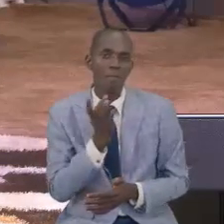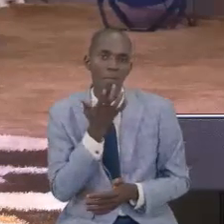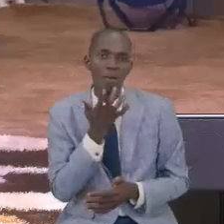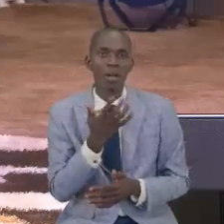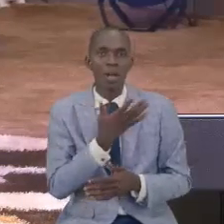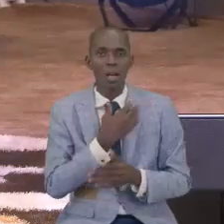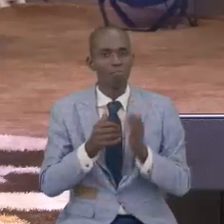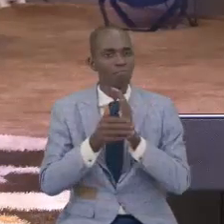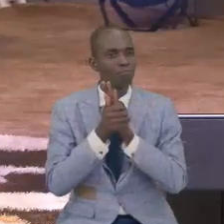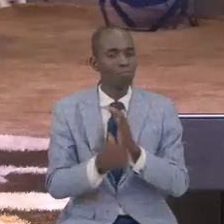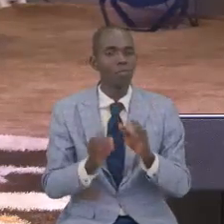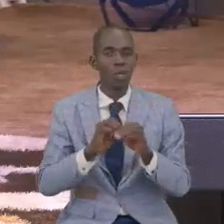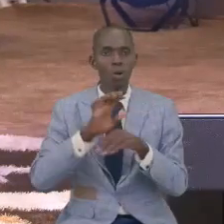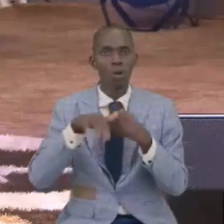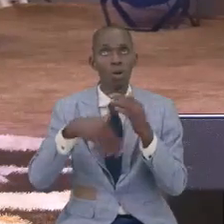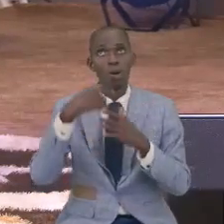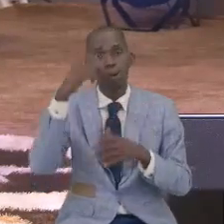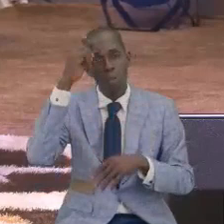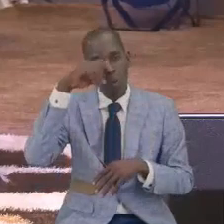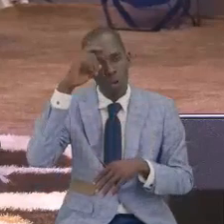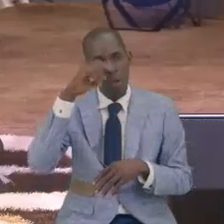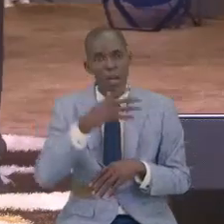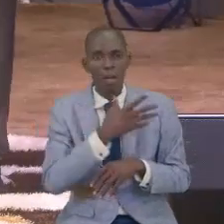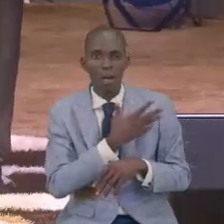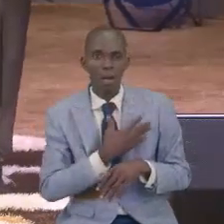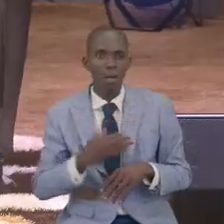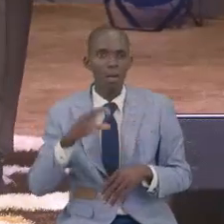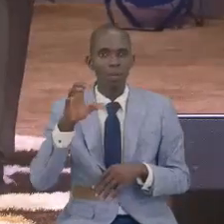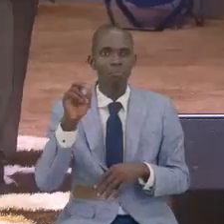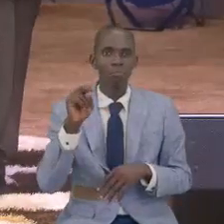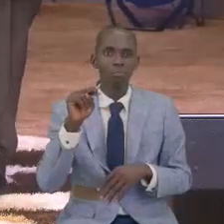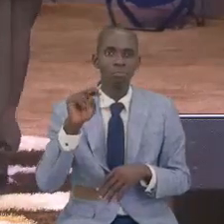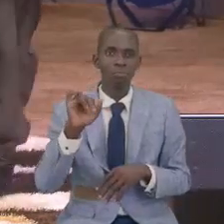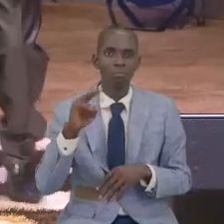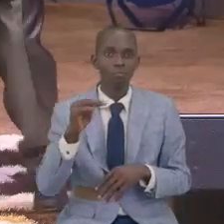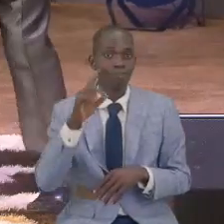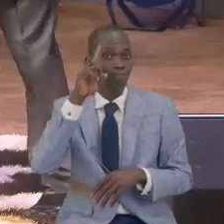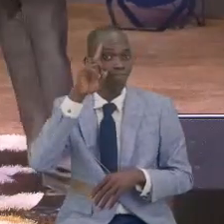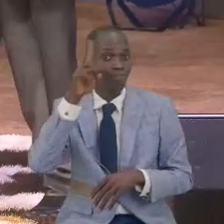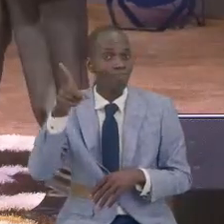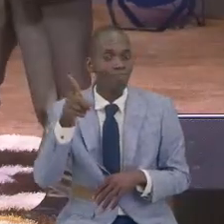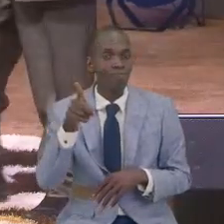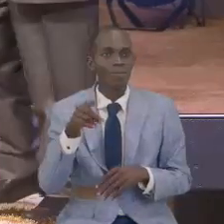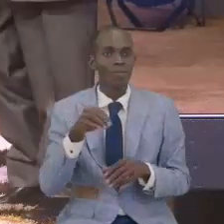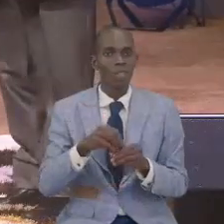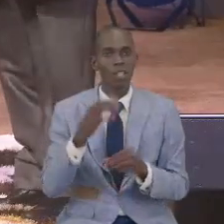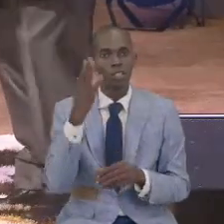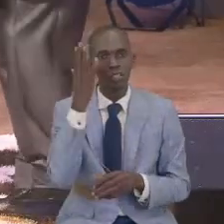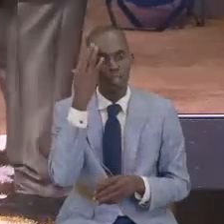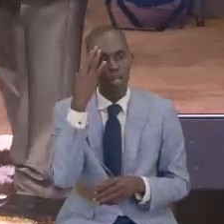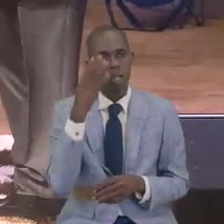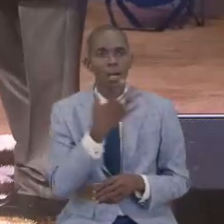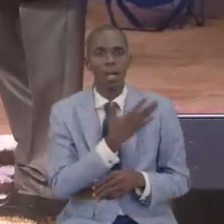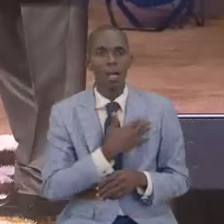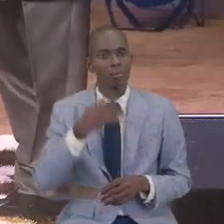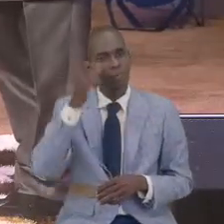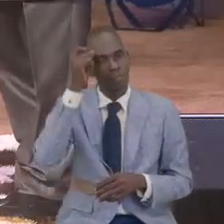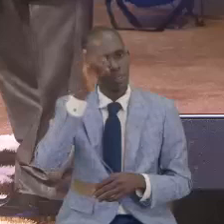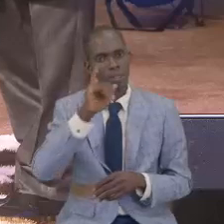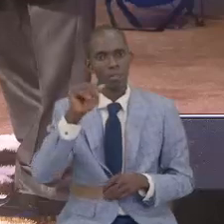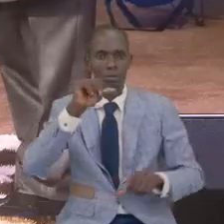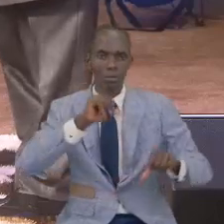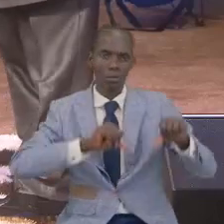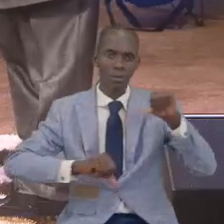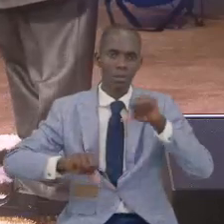skillful in all wisdom and cunning, clever, and in knowledge and